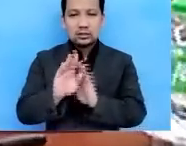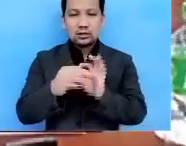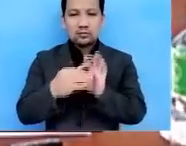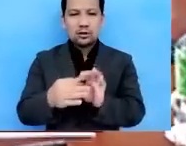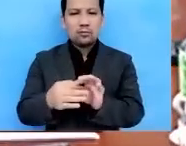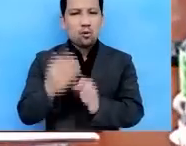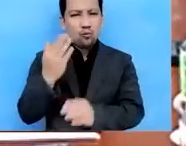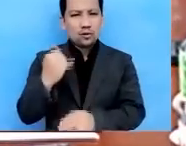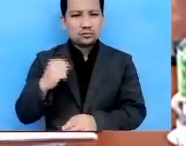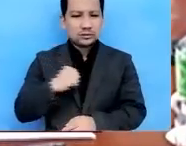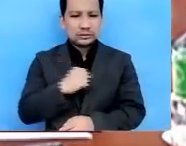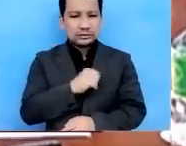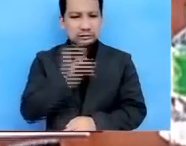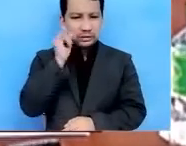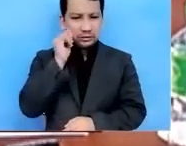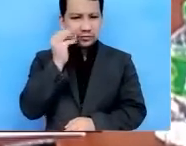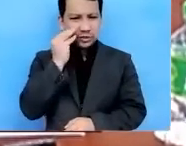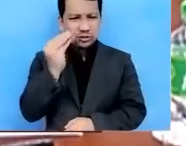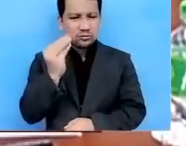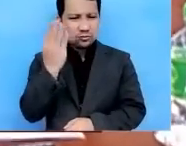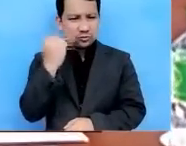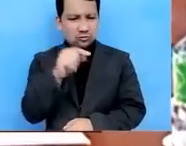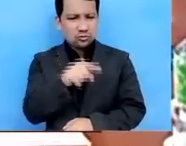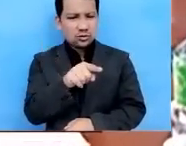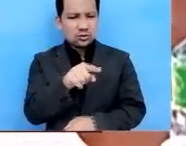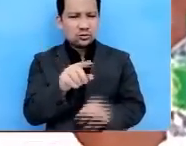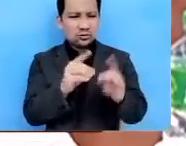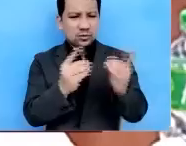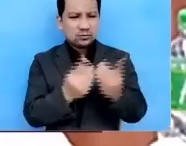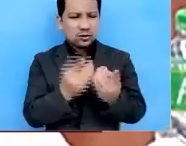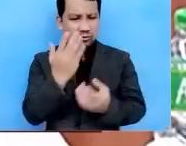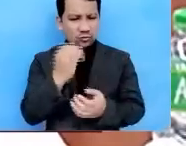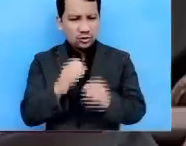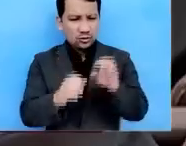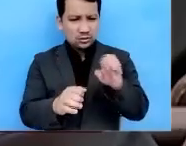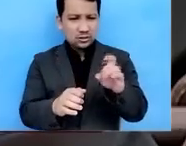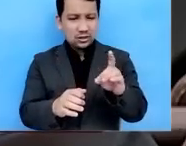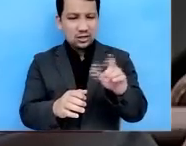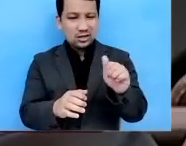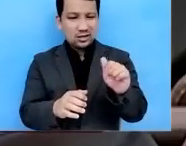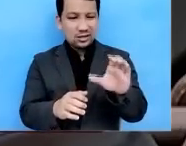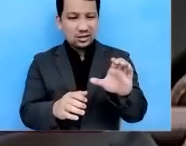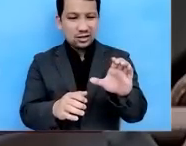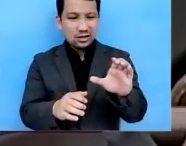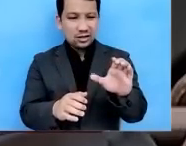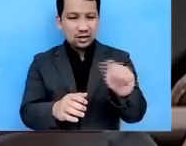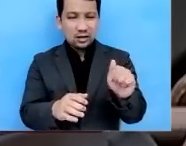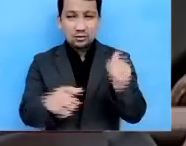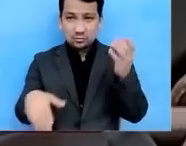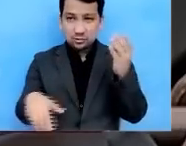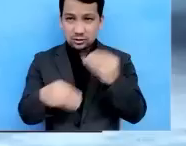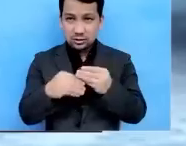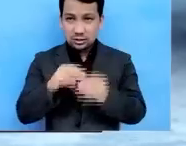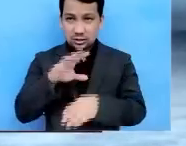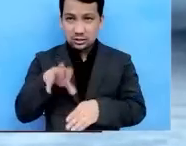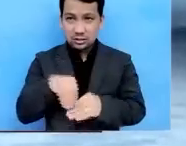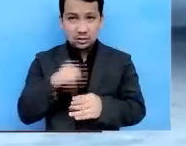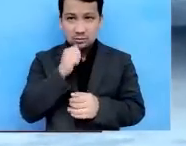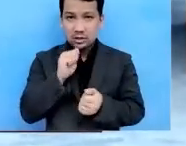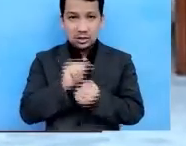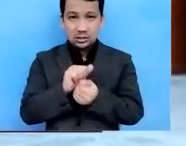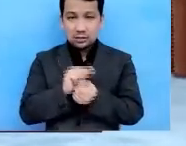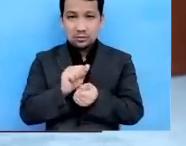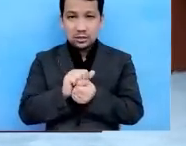ng Senadora ang mga implementing agency ng EDCA kung sadya nga bang di parte ng kasunduan ang modernization ng ating sandatahang